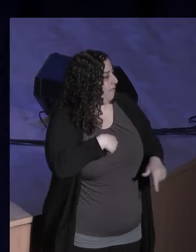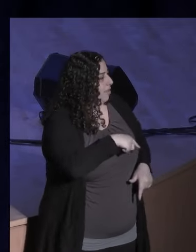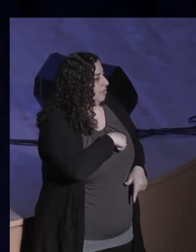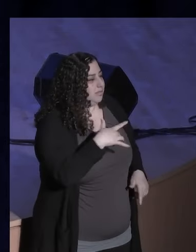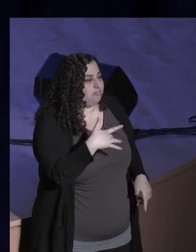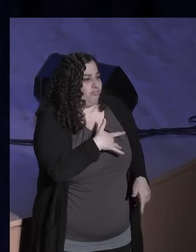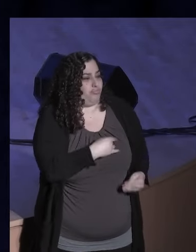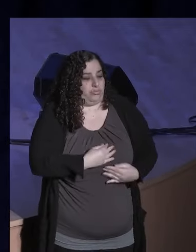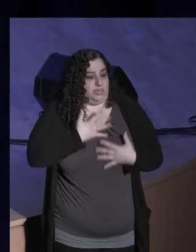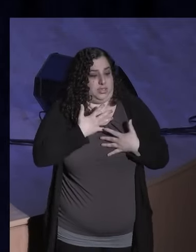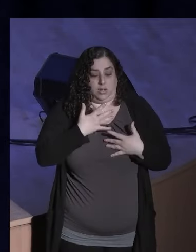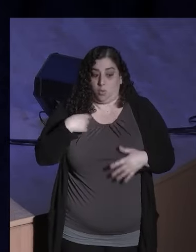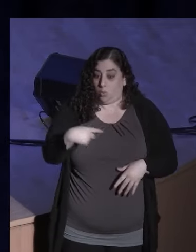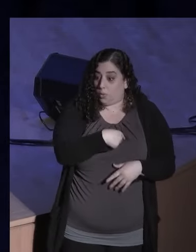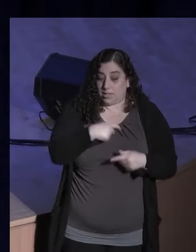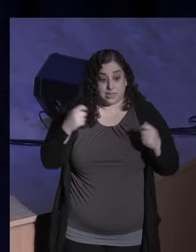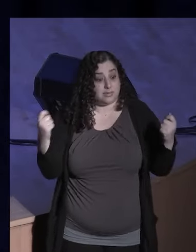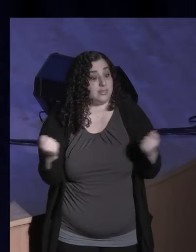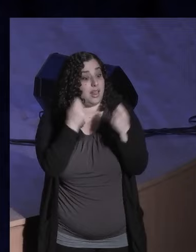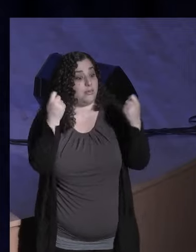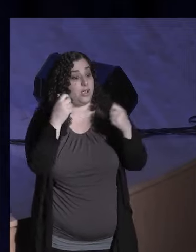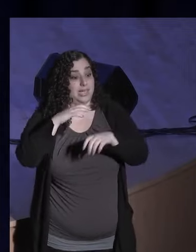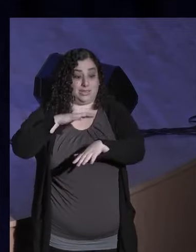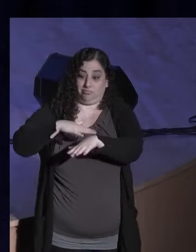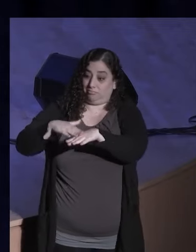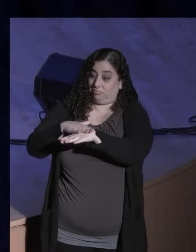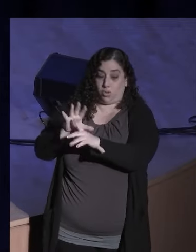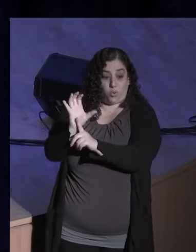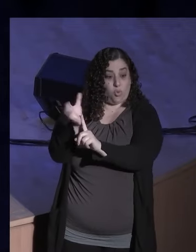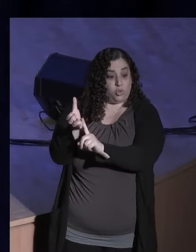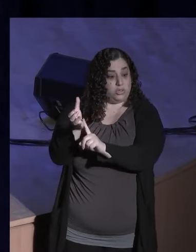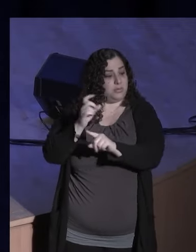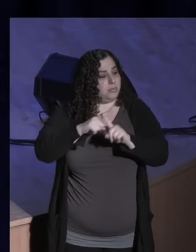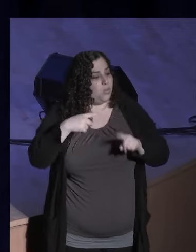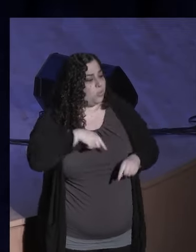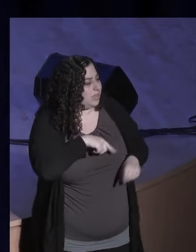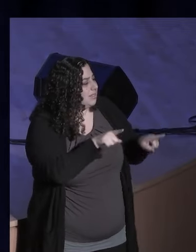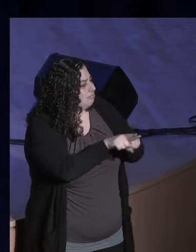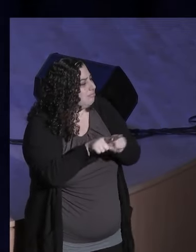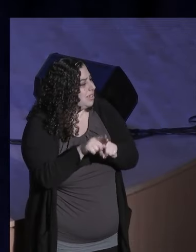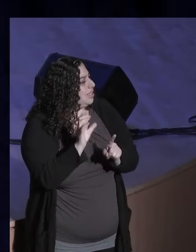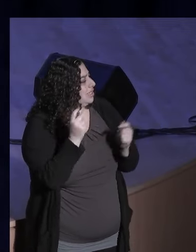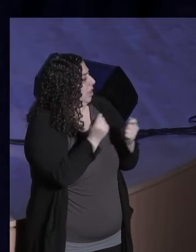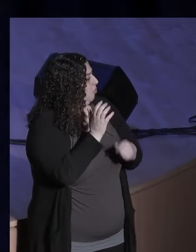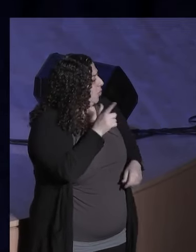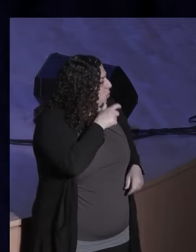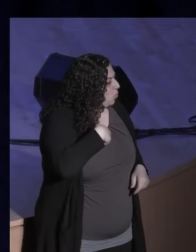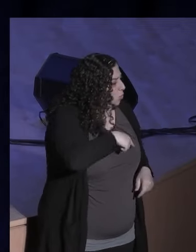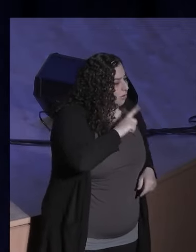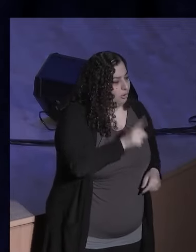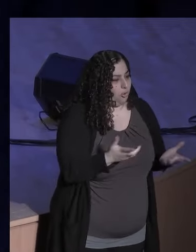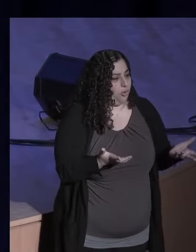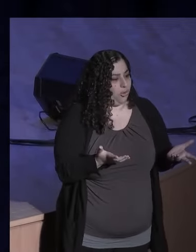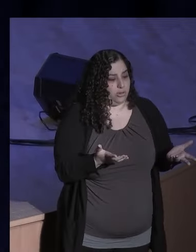we're celebrating and recognizing who we are because of that experience. And I think that in some ways, ultimately, what